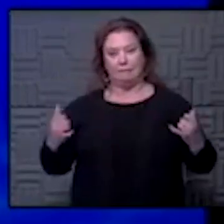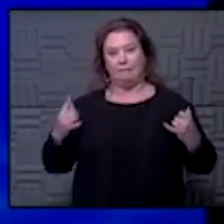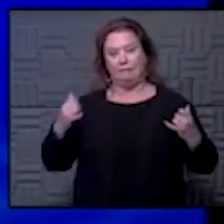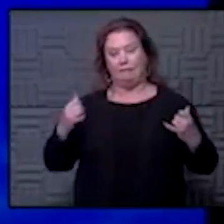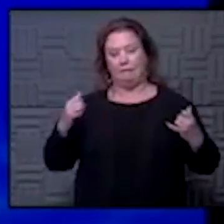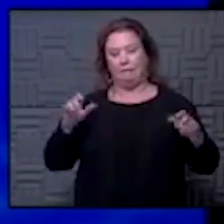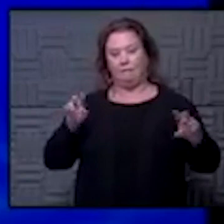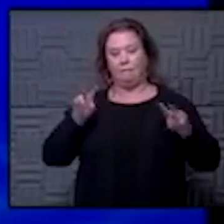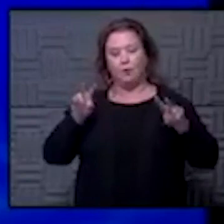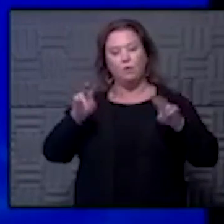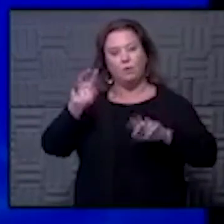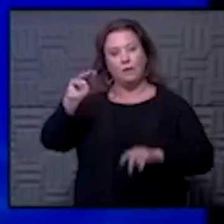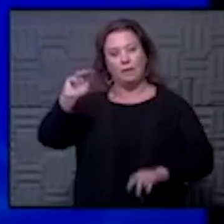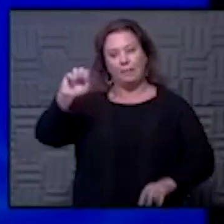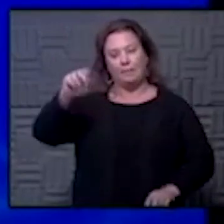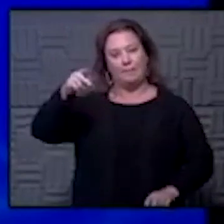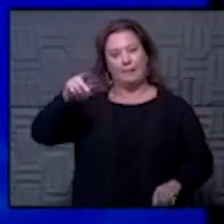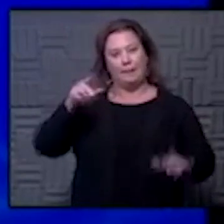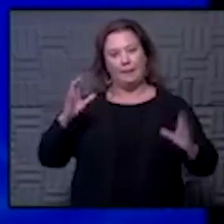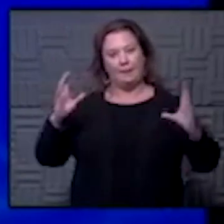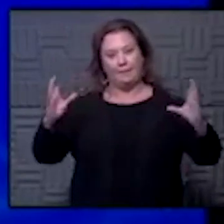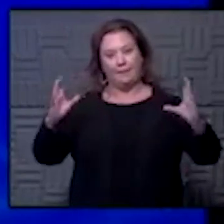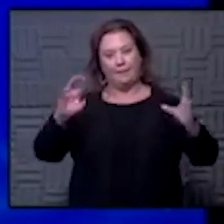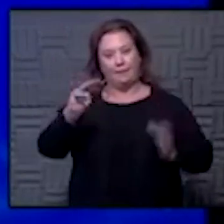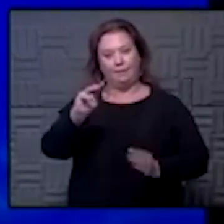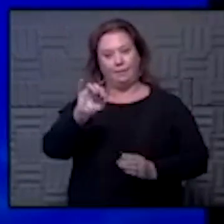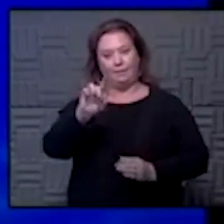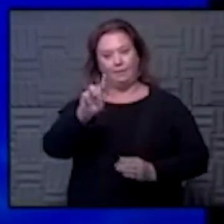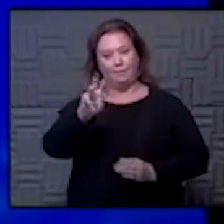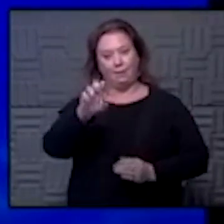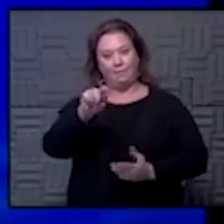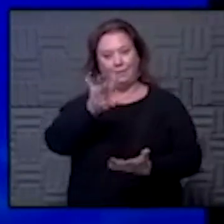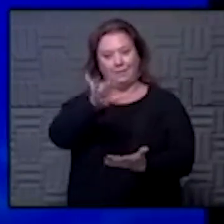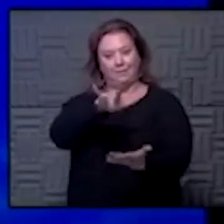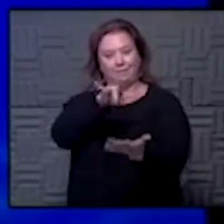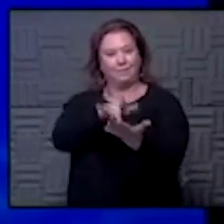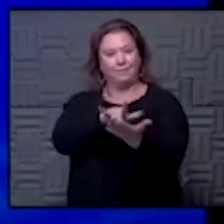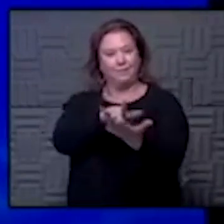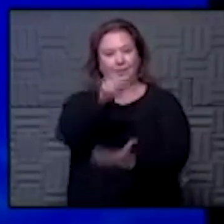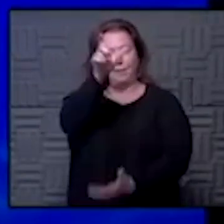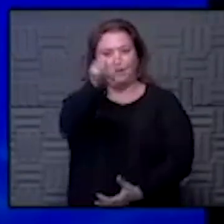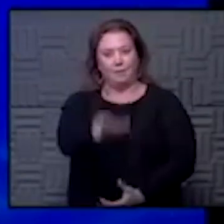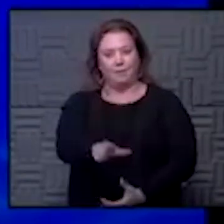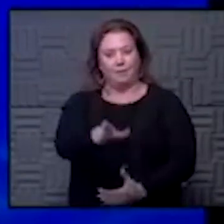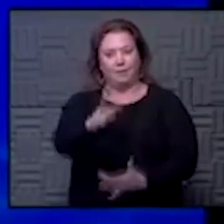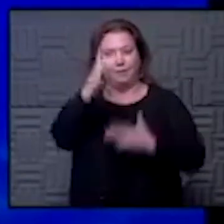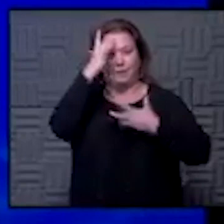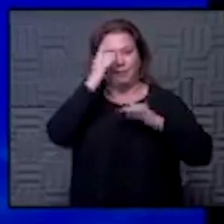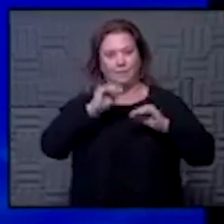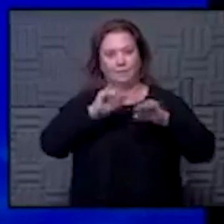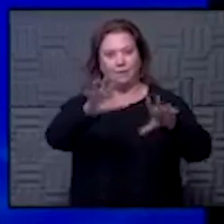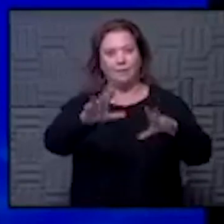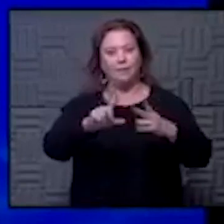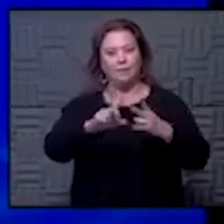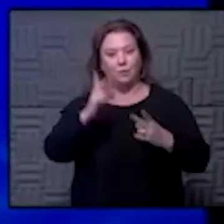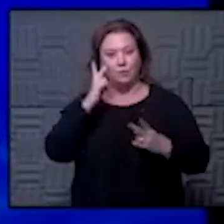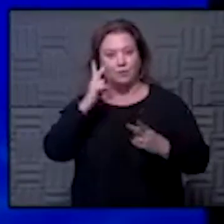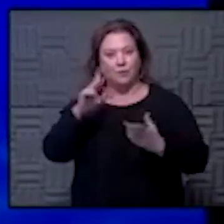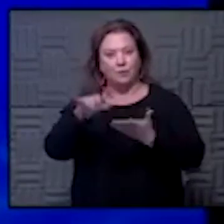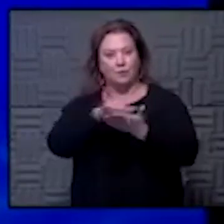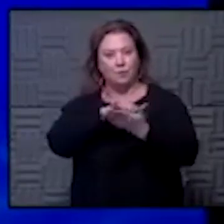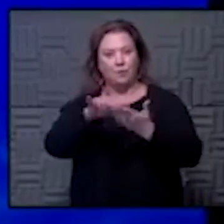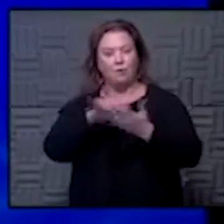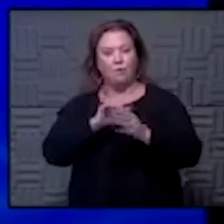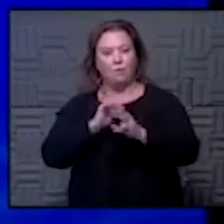you look at the map, so much of the Midwest is affected, right? The whole Midwest. And now you're seeing it in New York again, you're seeing it on the